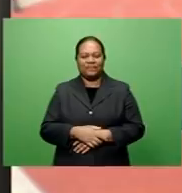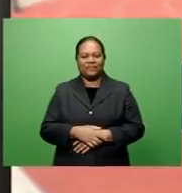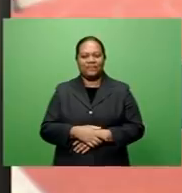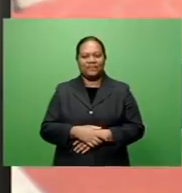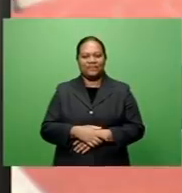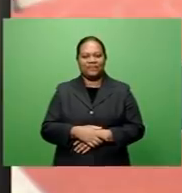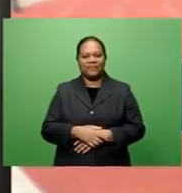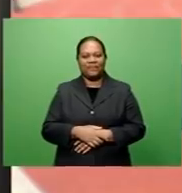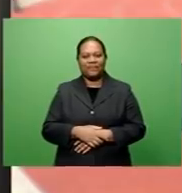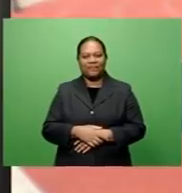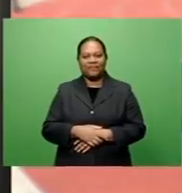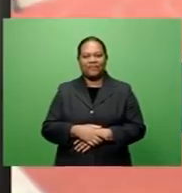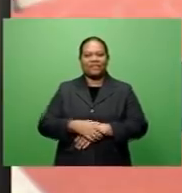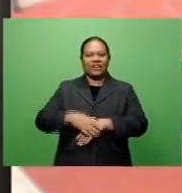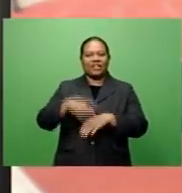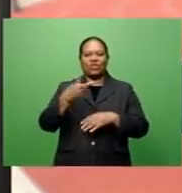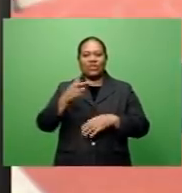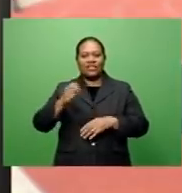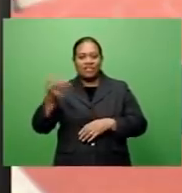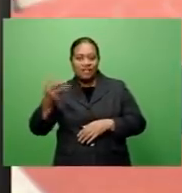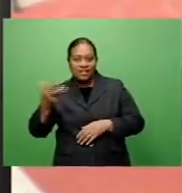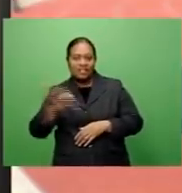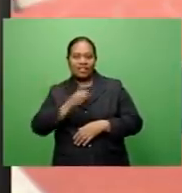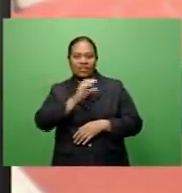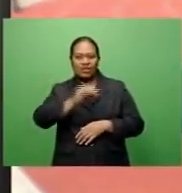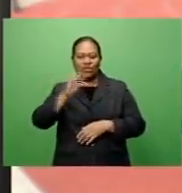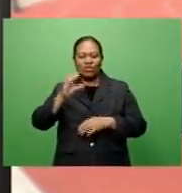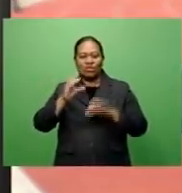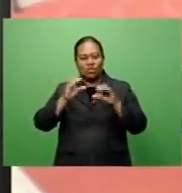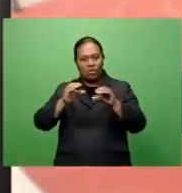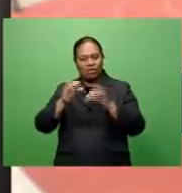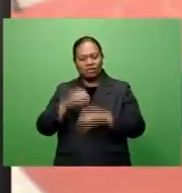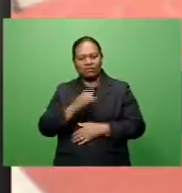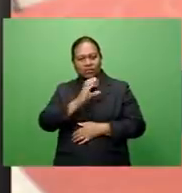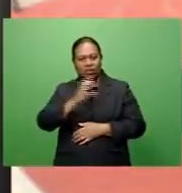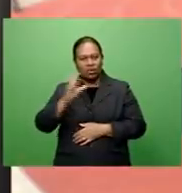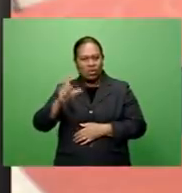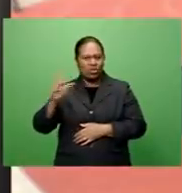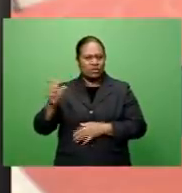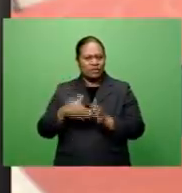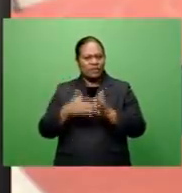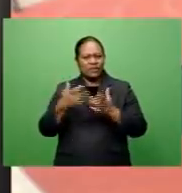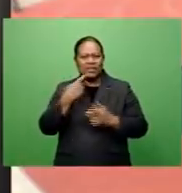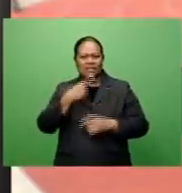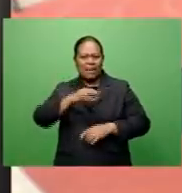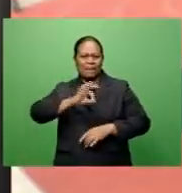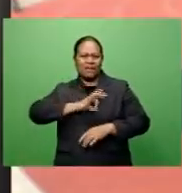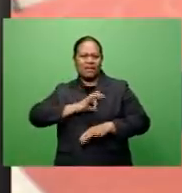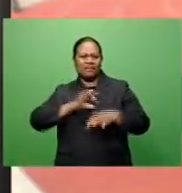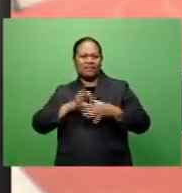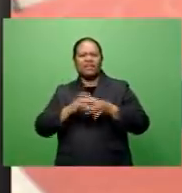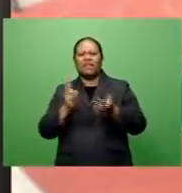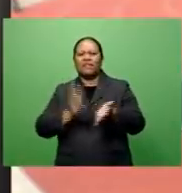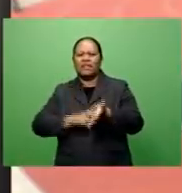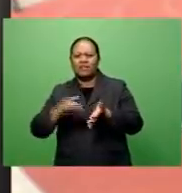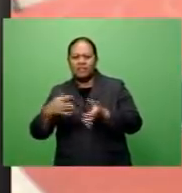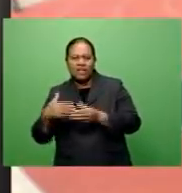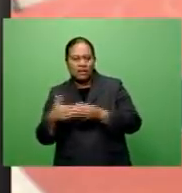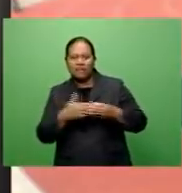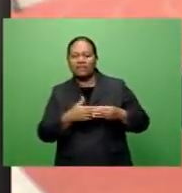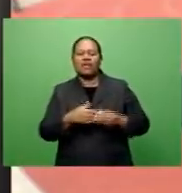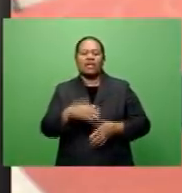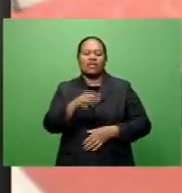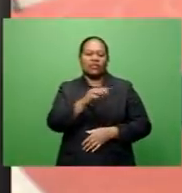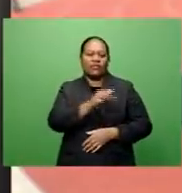Sports. 2019 Coca-Cola Games junior high jump gold medalist Viliame Tukindia is taking a leap of faith